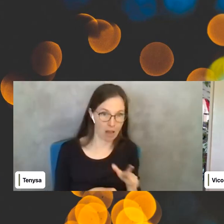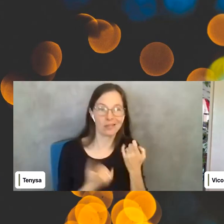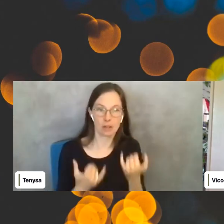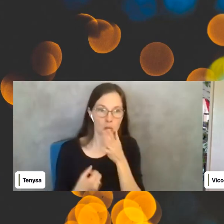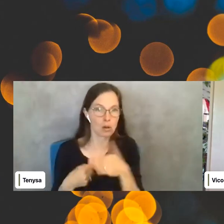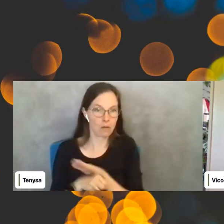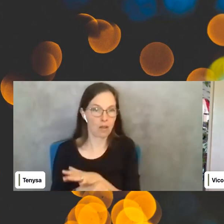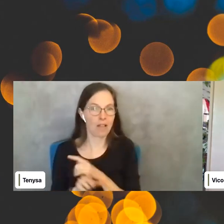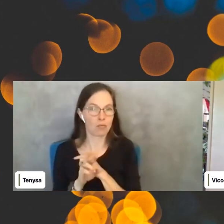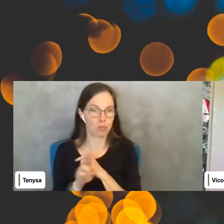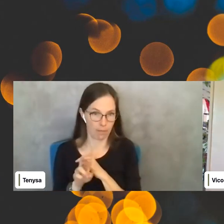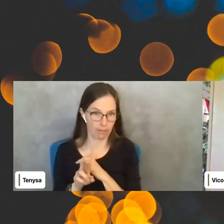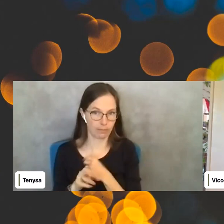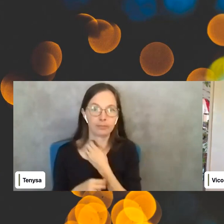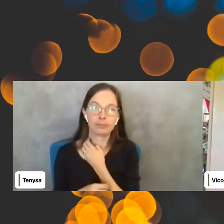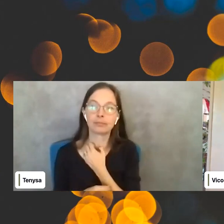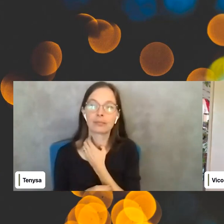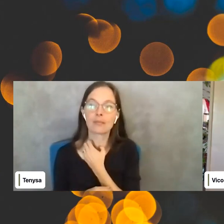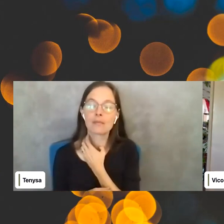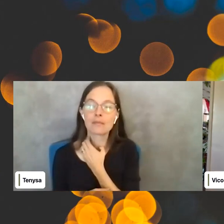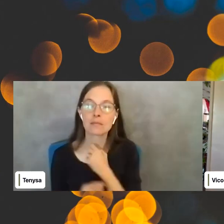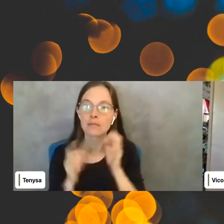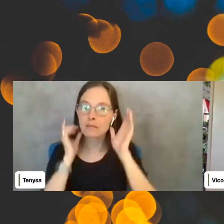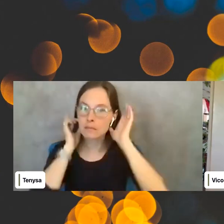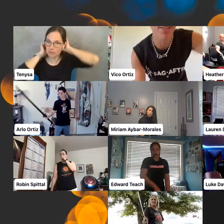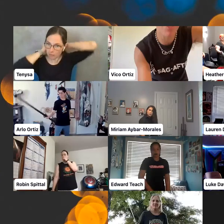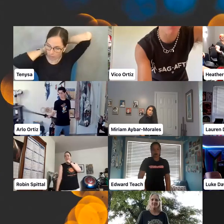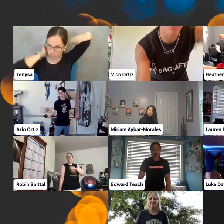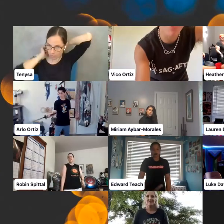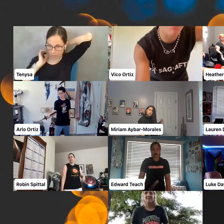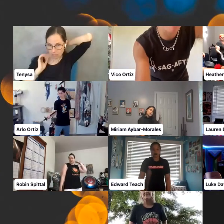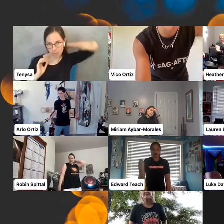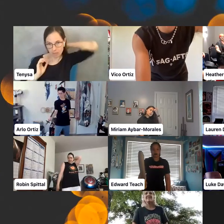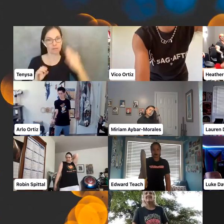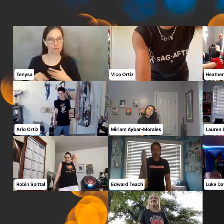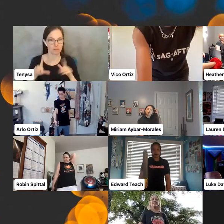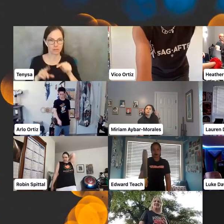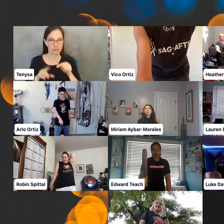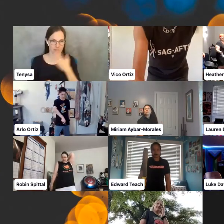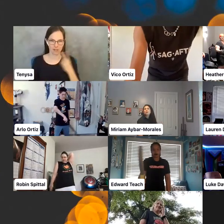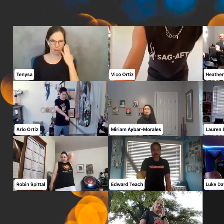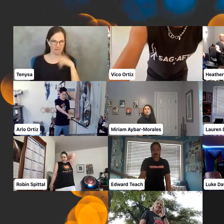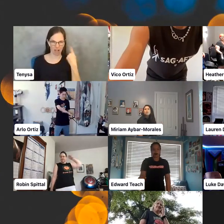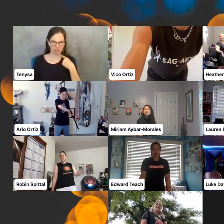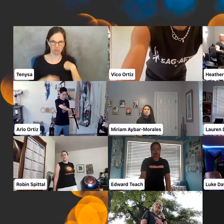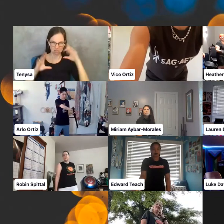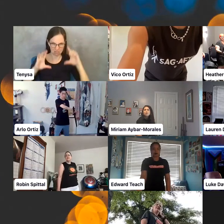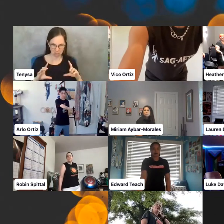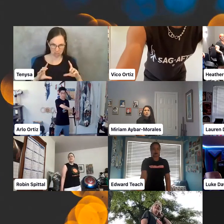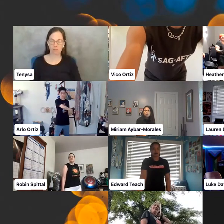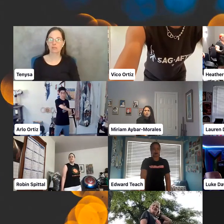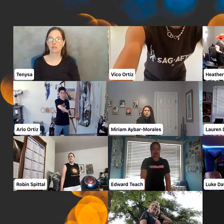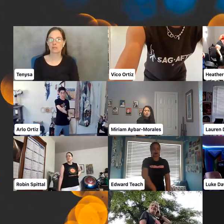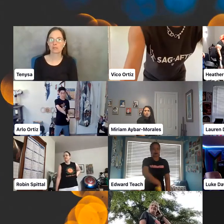right side. Let me see if I can maybe push my screen a little low. You don't need to see my face for this. Although